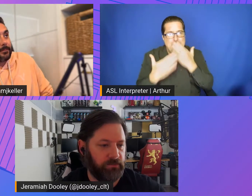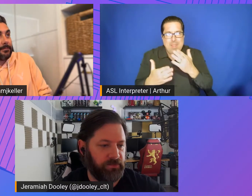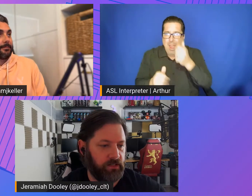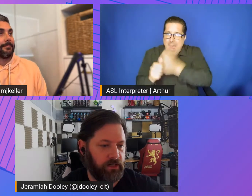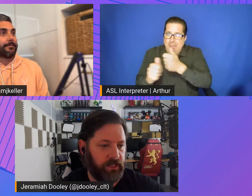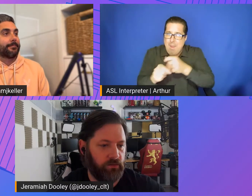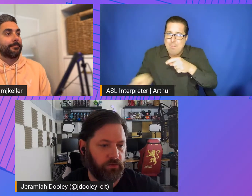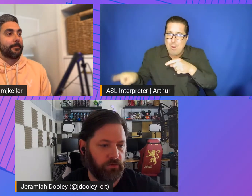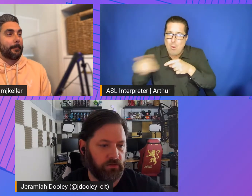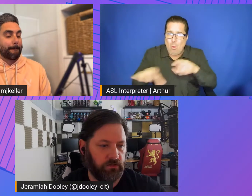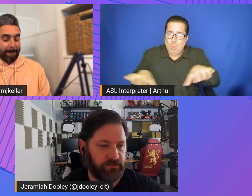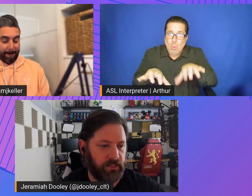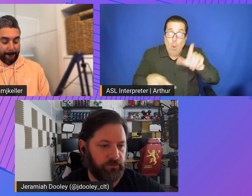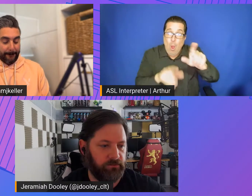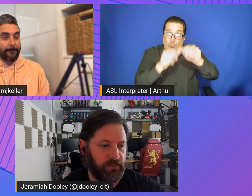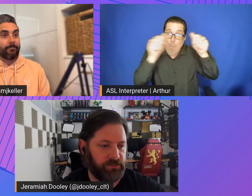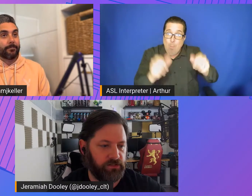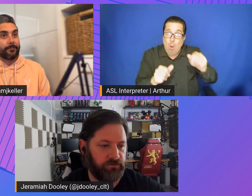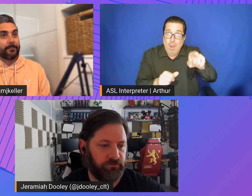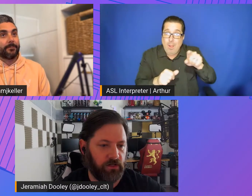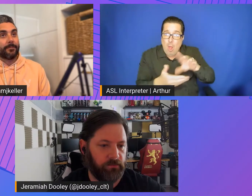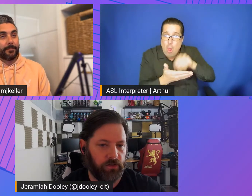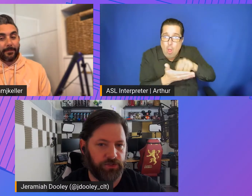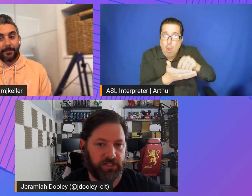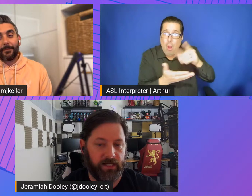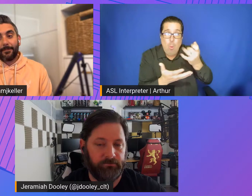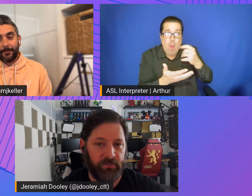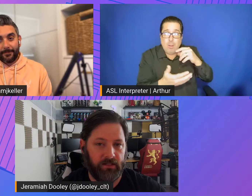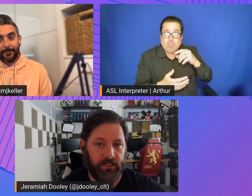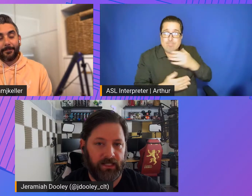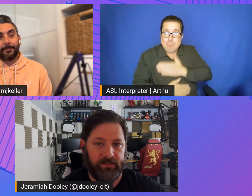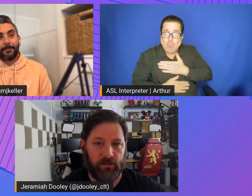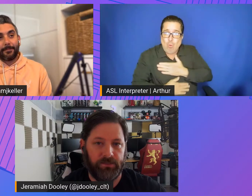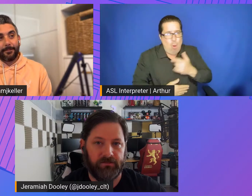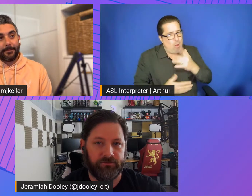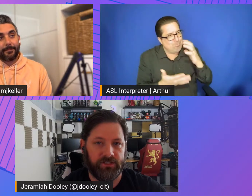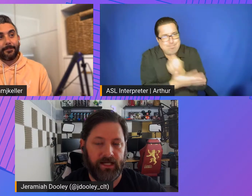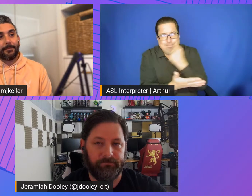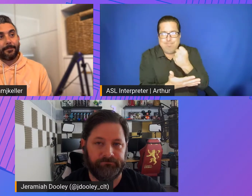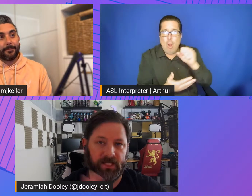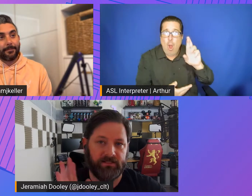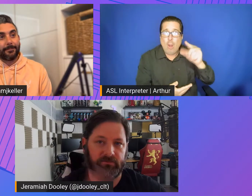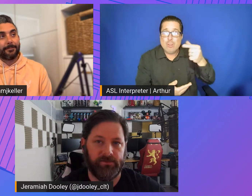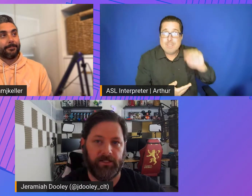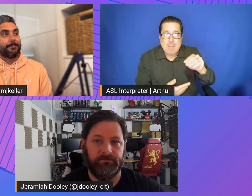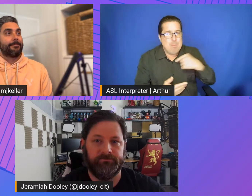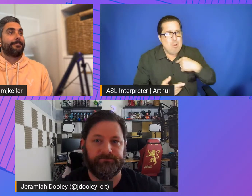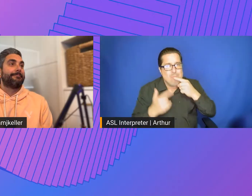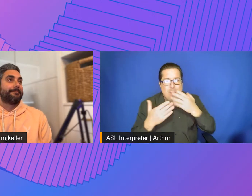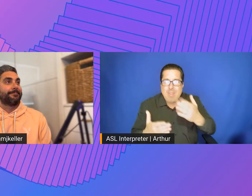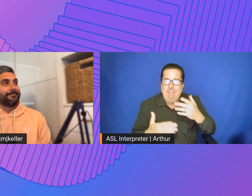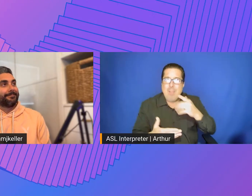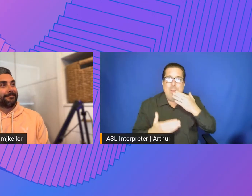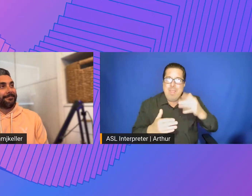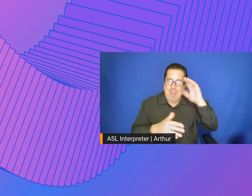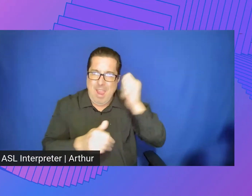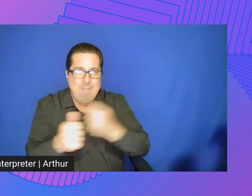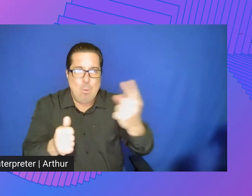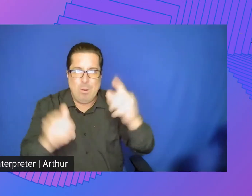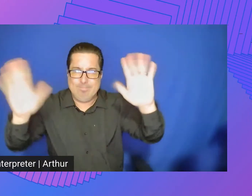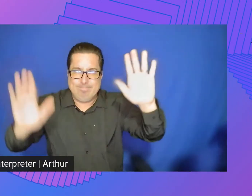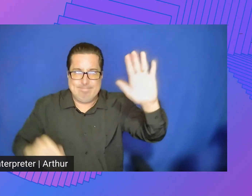put up there, and we will close out with a message from our GM, and that'll be it for today. Thanks, everybody.